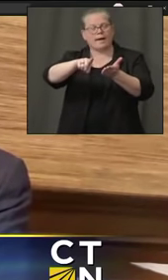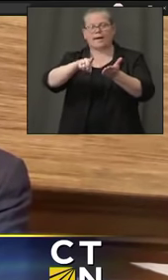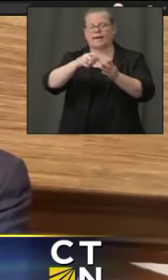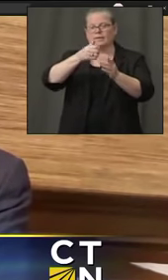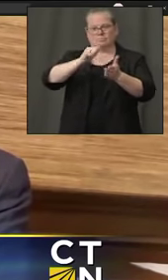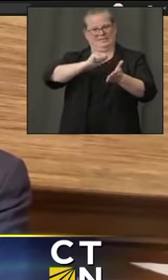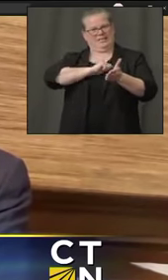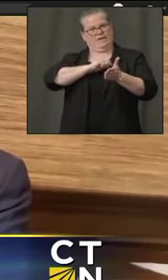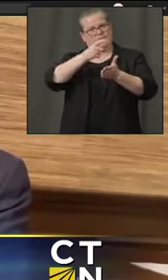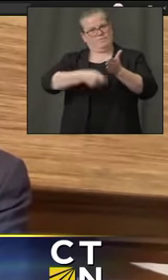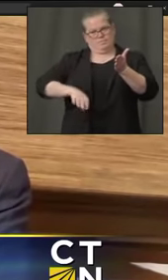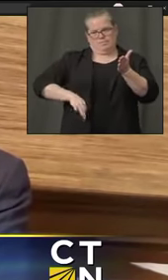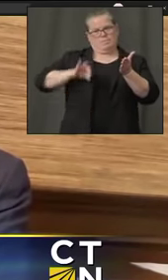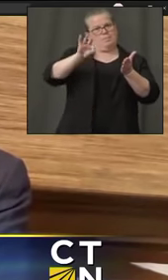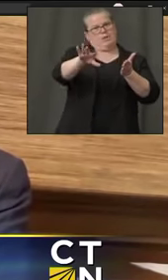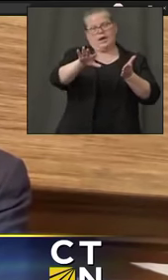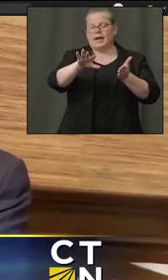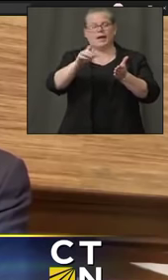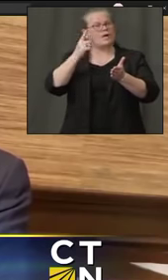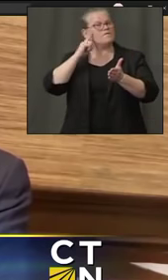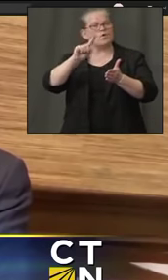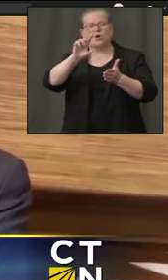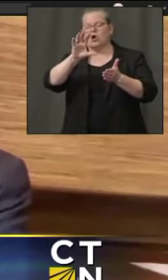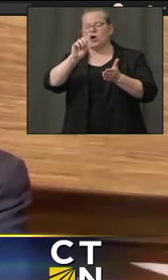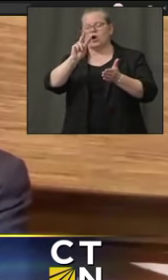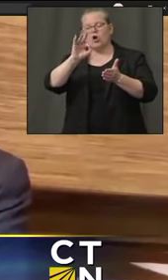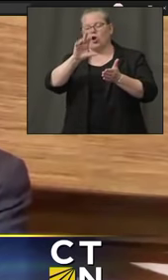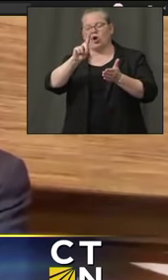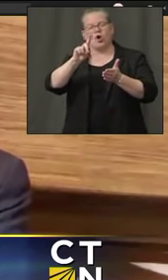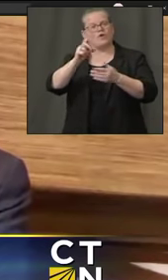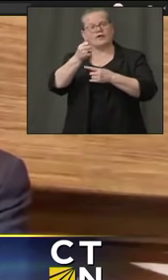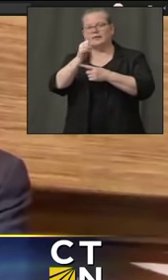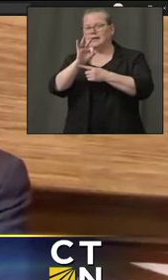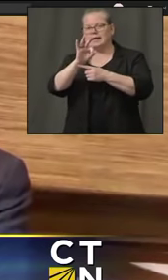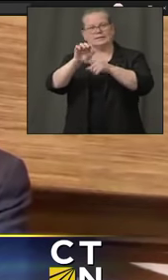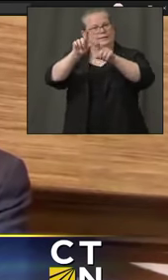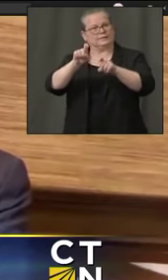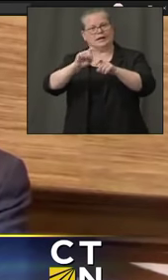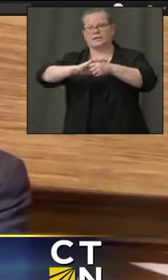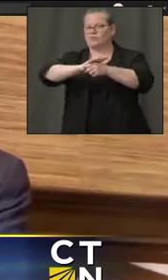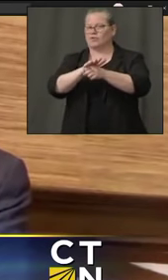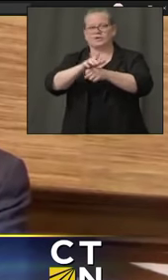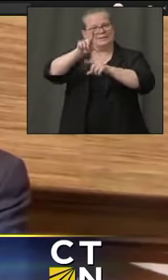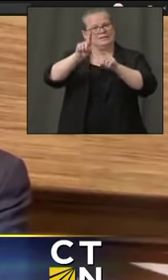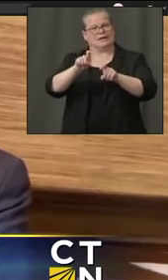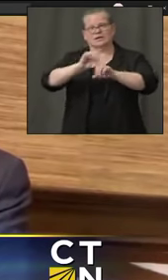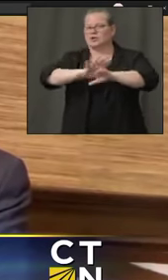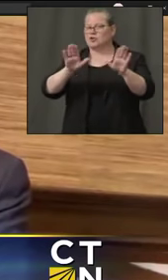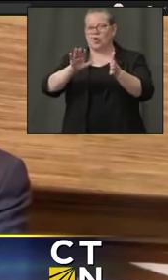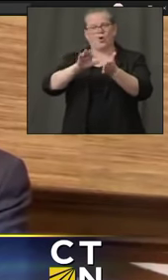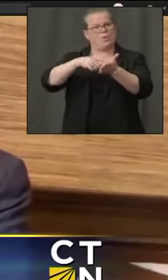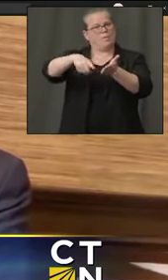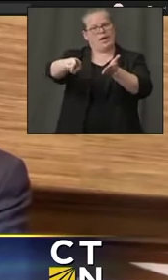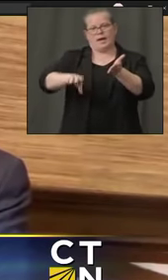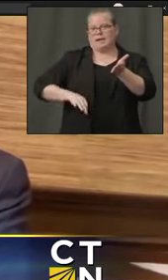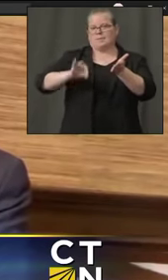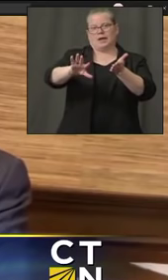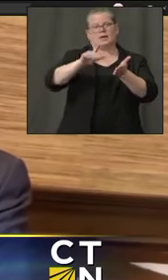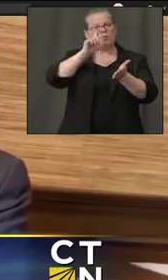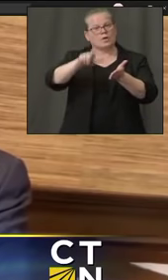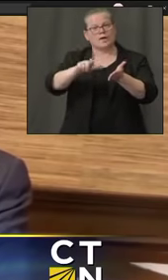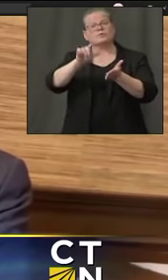for individuals for COVID-19 testing. So there will be no out-of-pocket costs for folks who do qualify to be